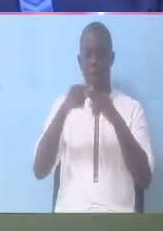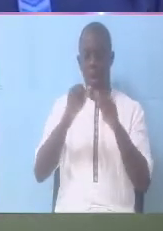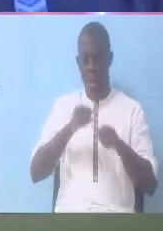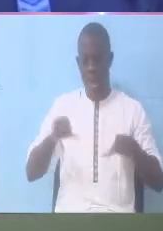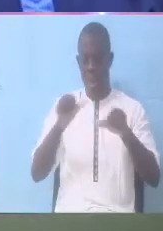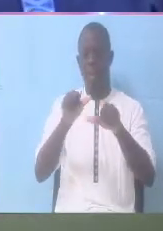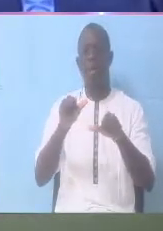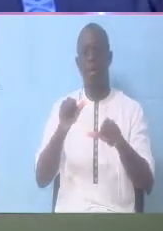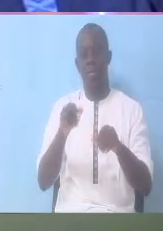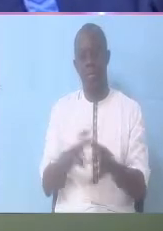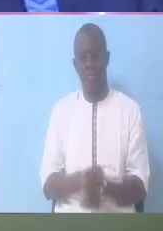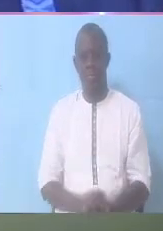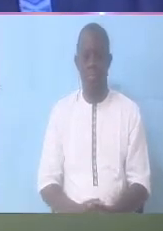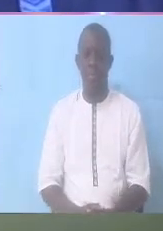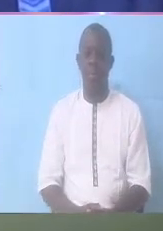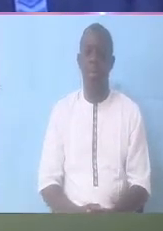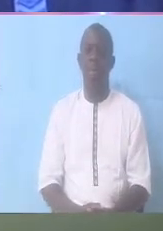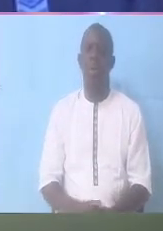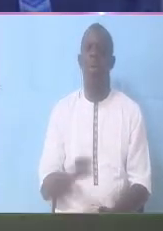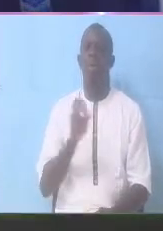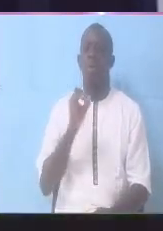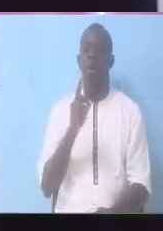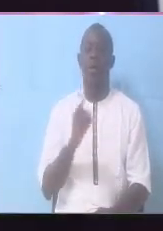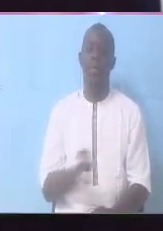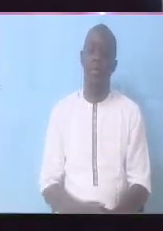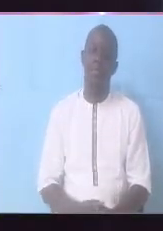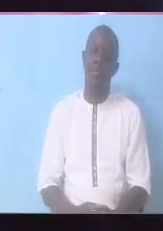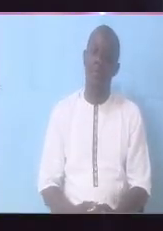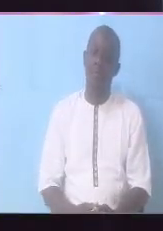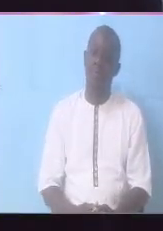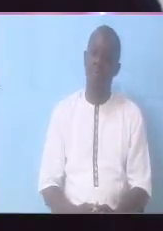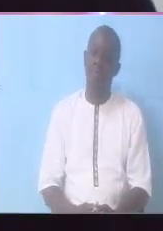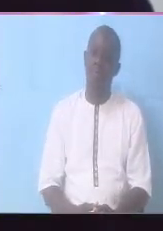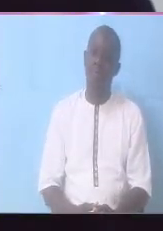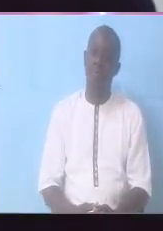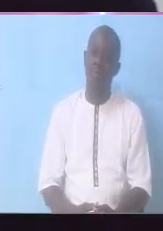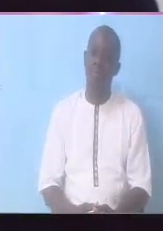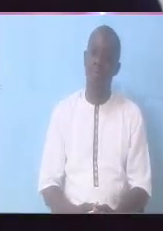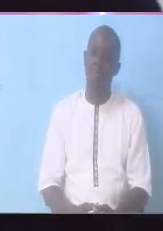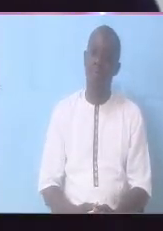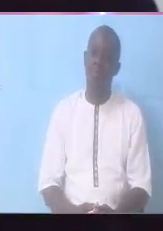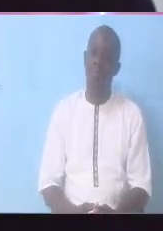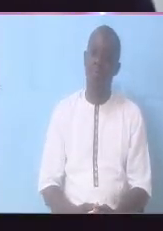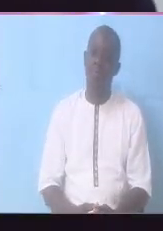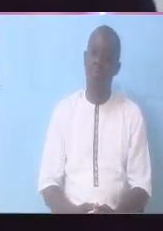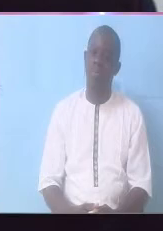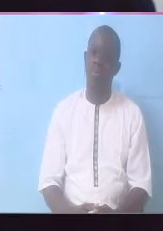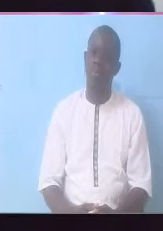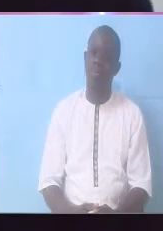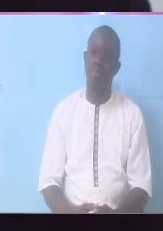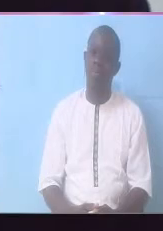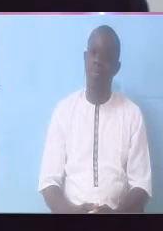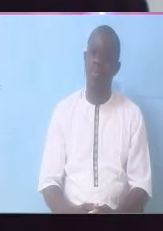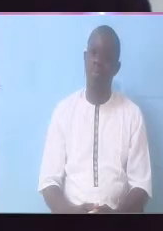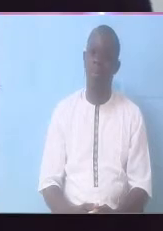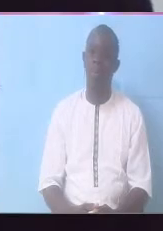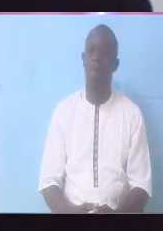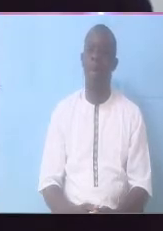ahead. So when this discussion was made, Khalifa Bajinka, the late name came